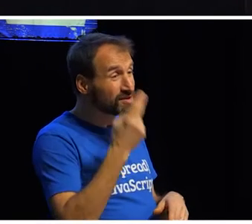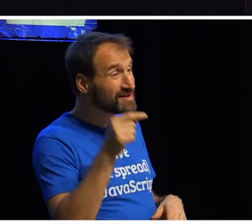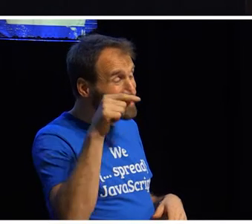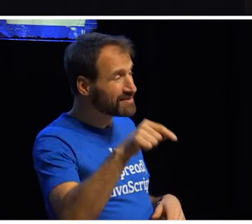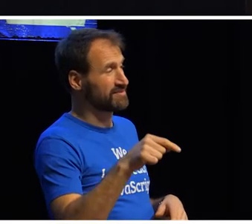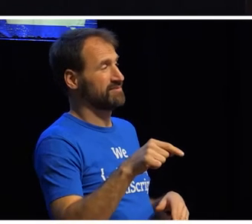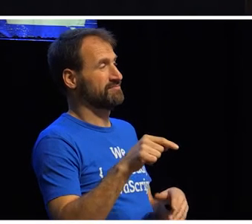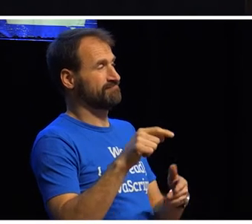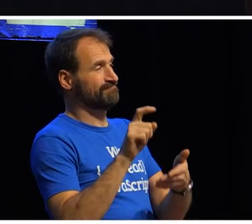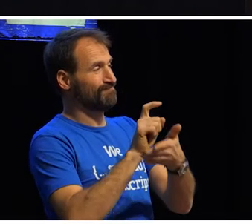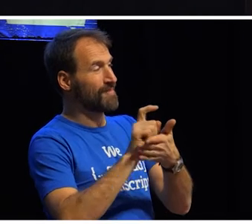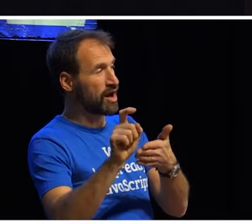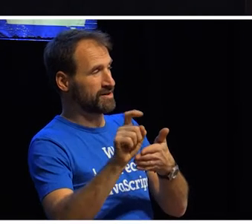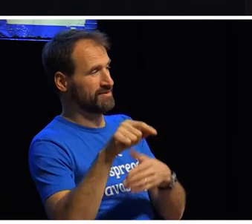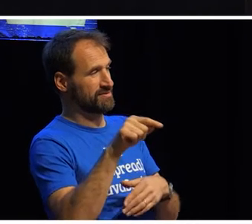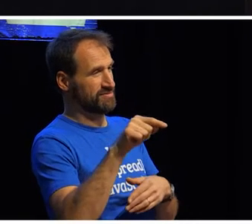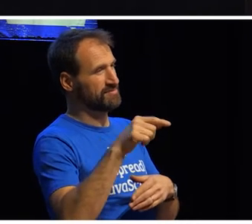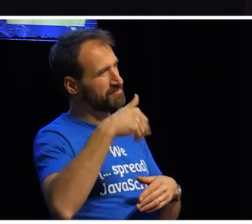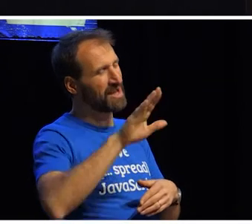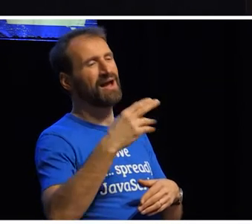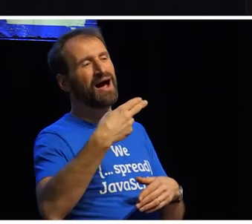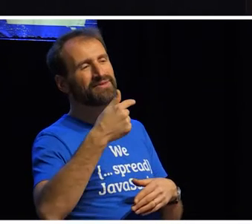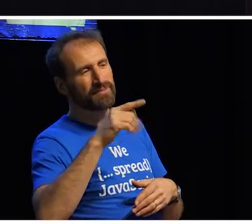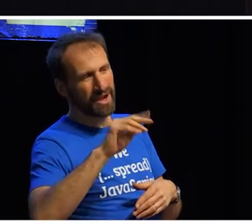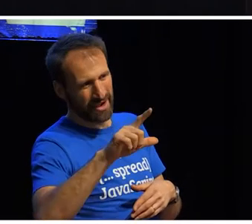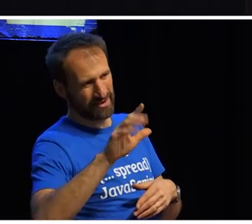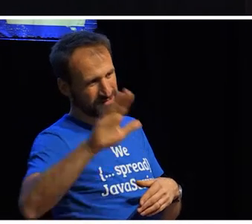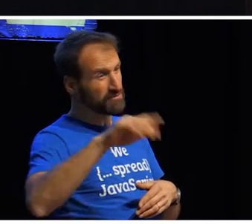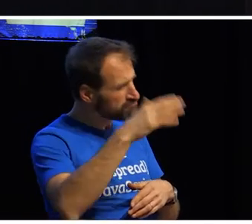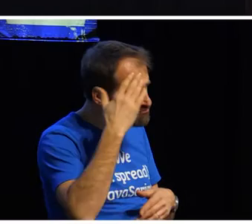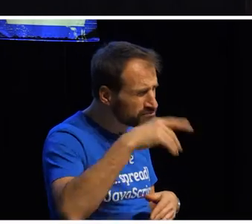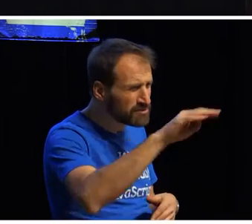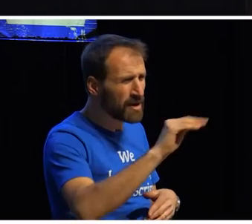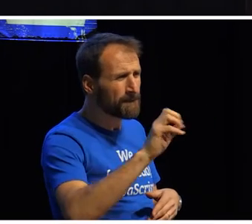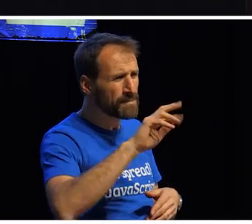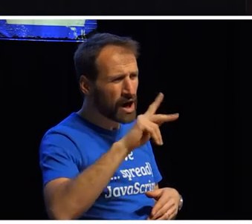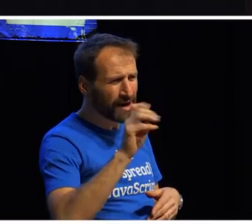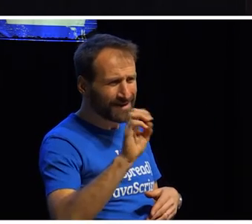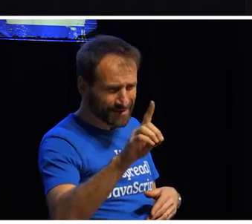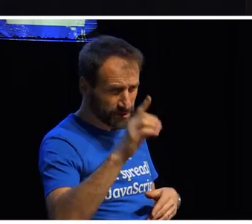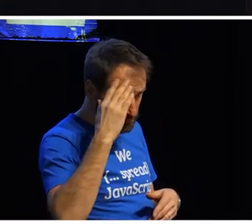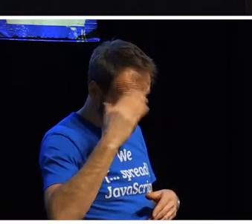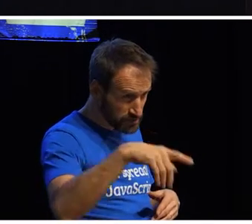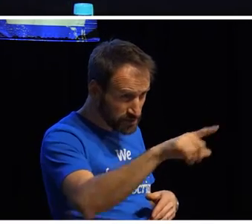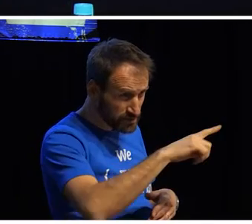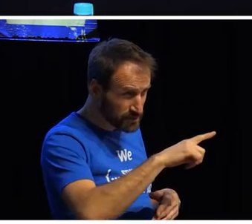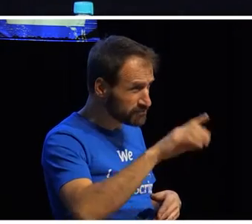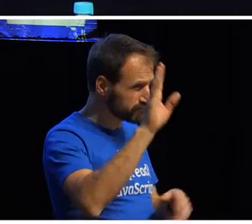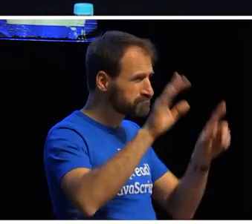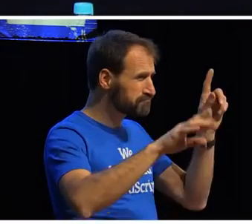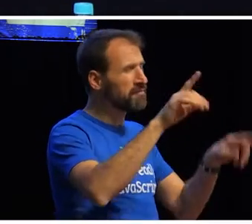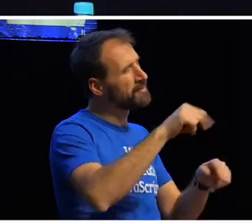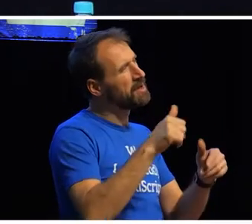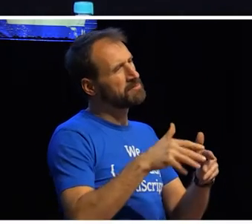which is morning the HTML side so who here is familiar with marked a few more hands so marked is one of the more popular